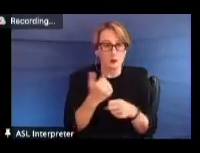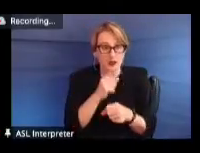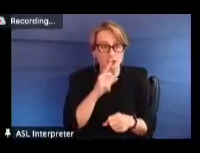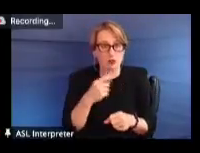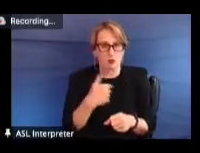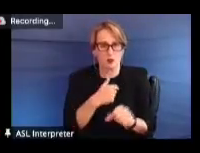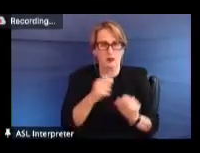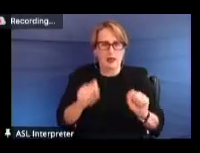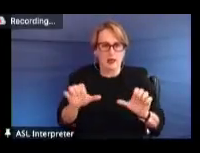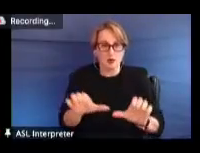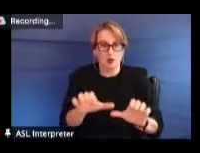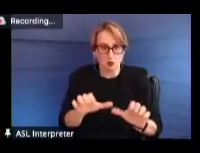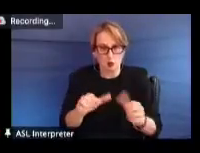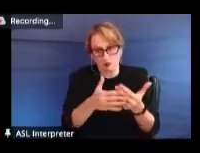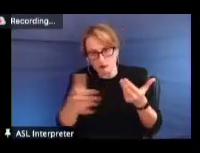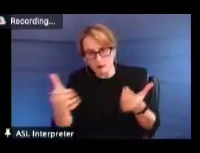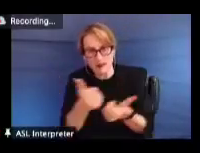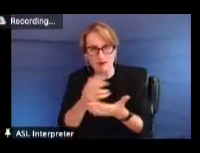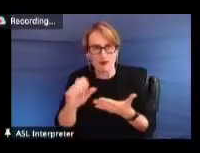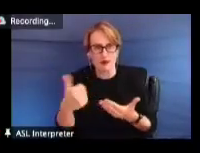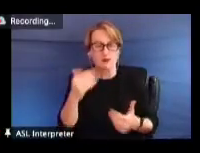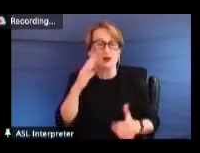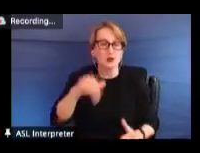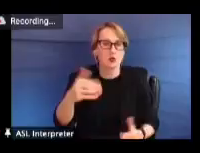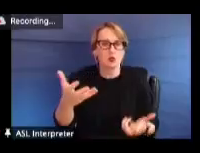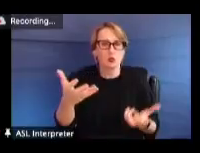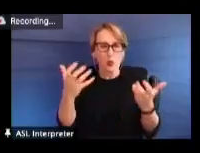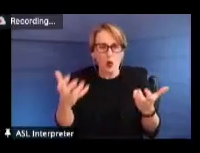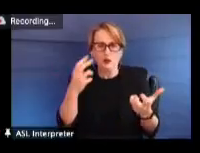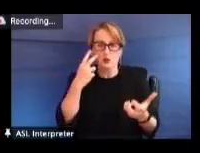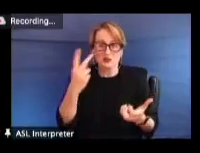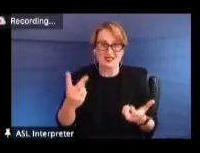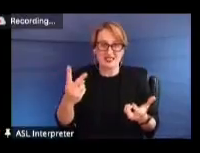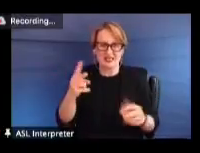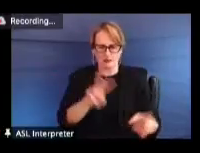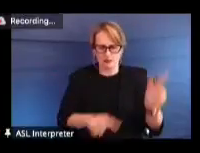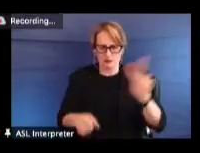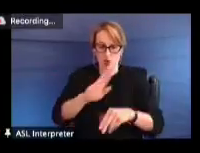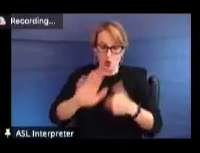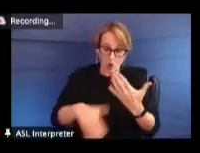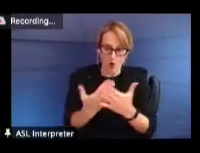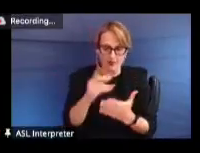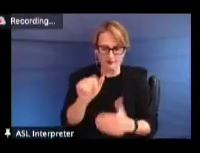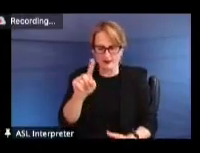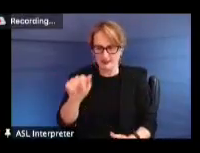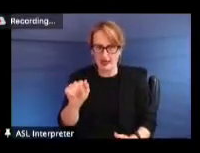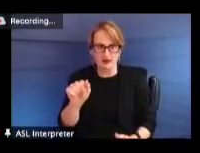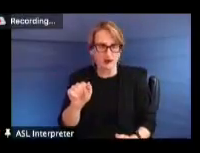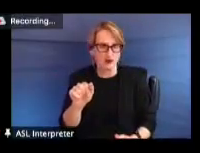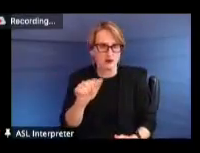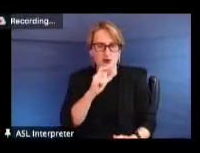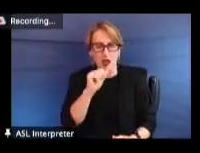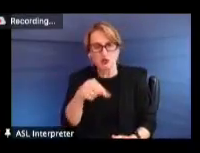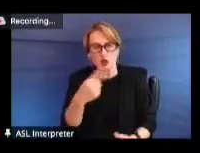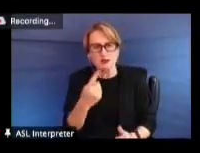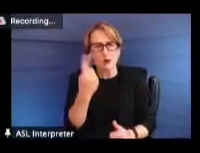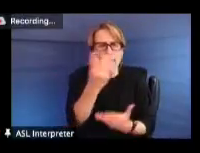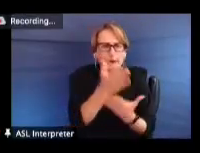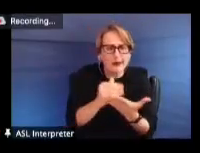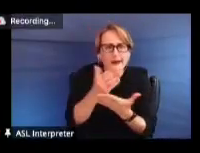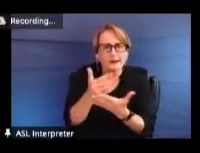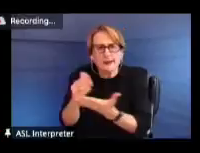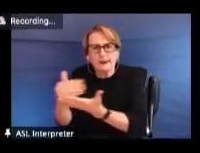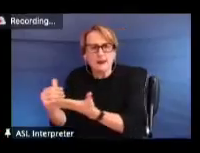that you want to look at all the data, not pieces of the data. And so I'd rather give you all the data versus just piecemealing it